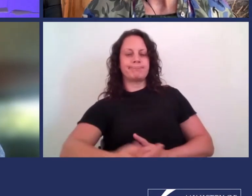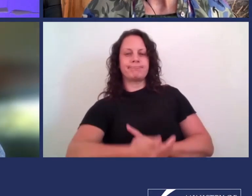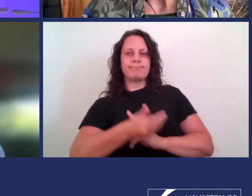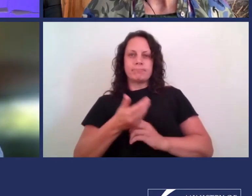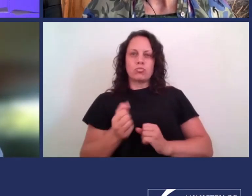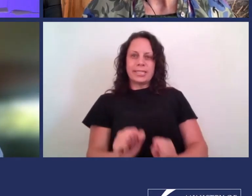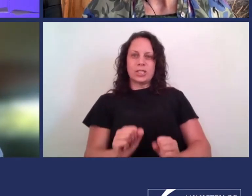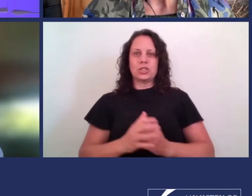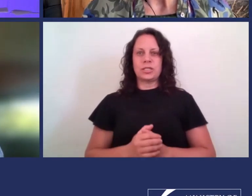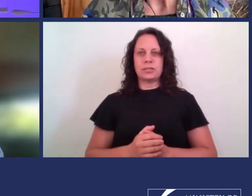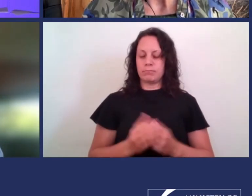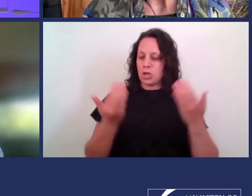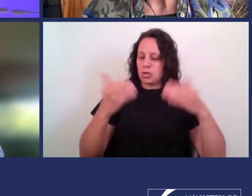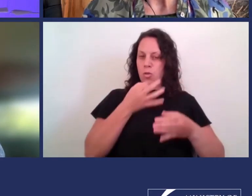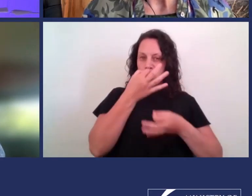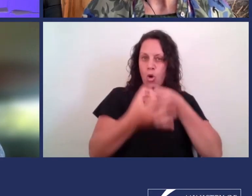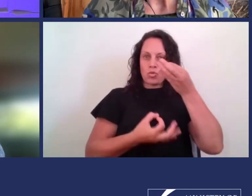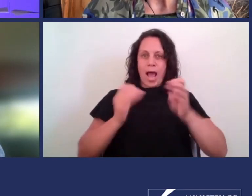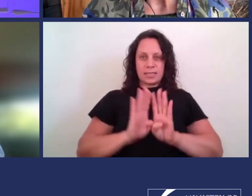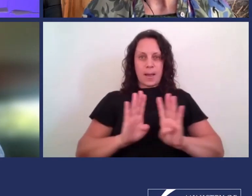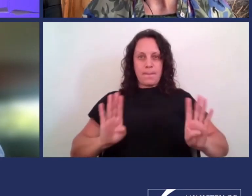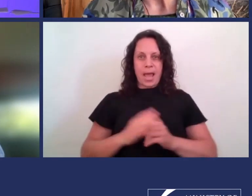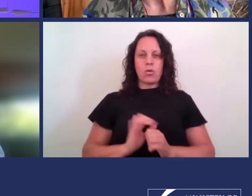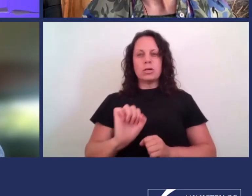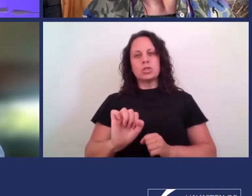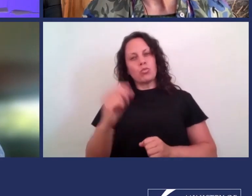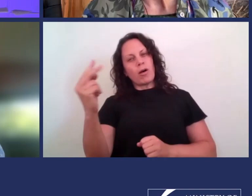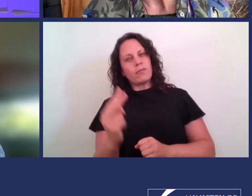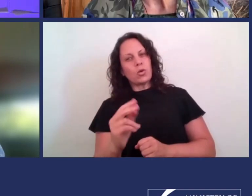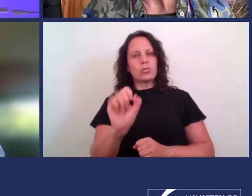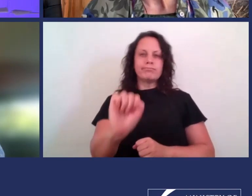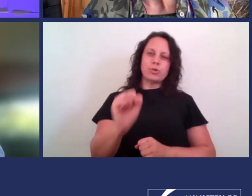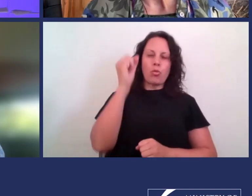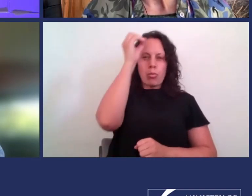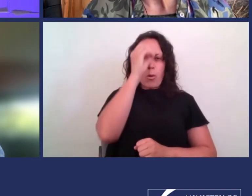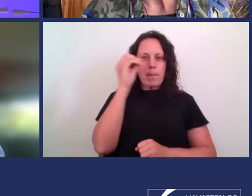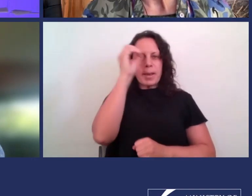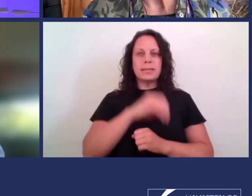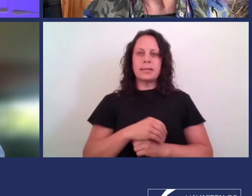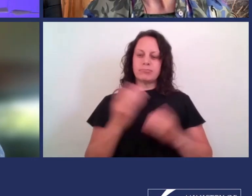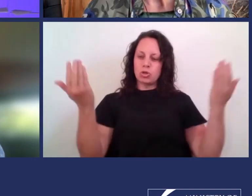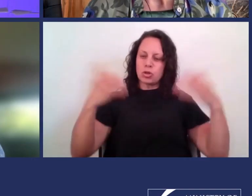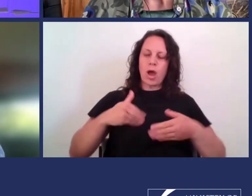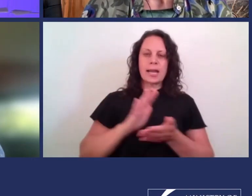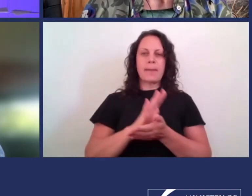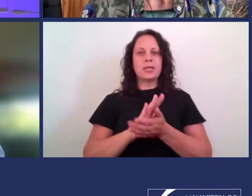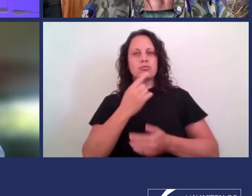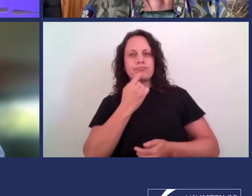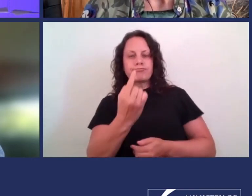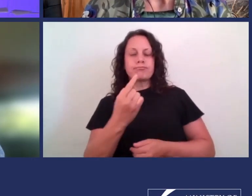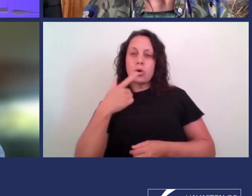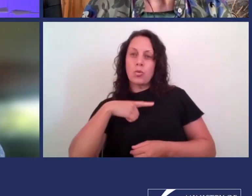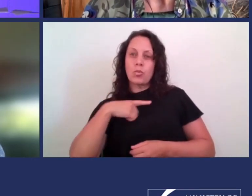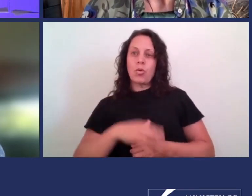by asking each of our experts their thoughts, their opinions, and why they're here tonight. So starting with you,